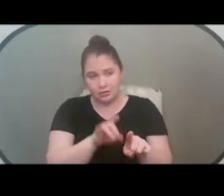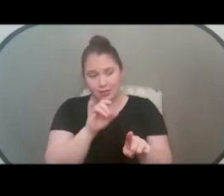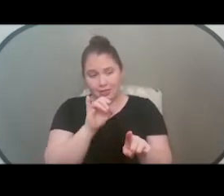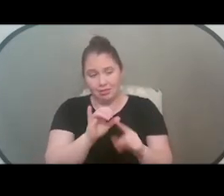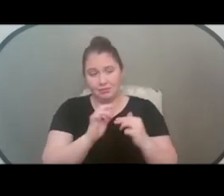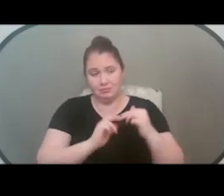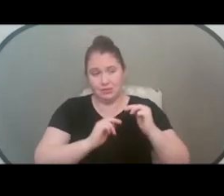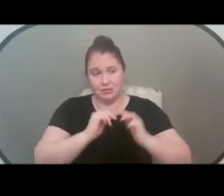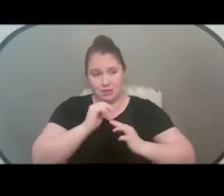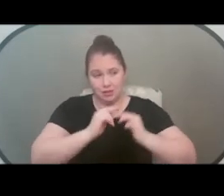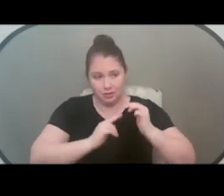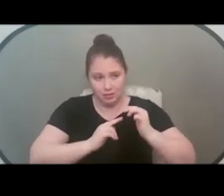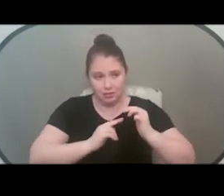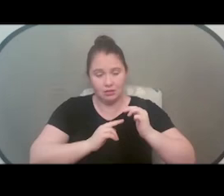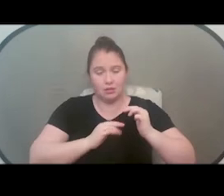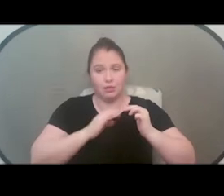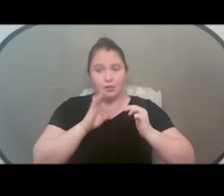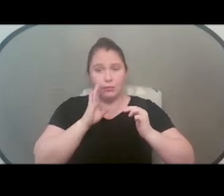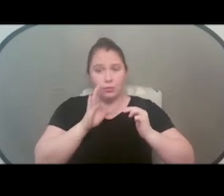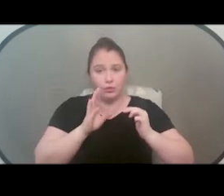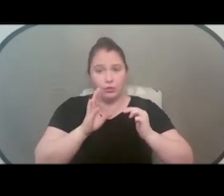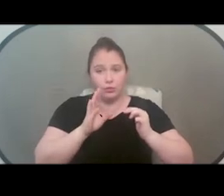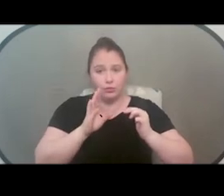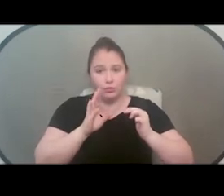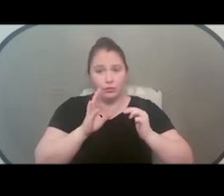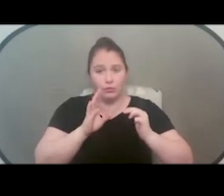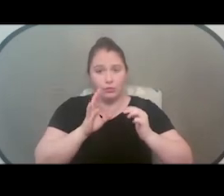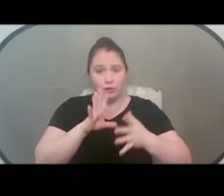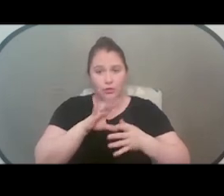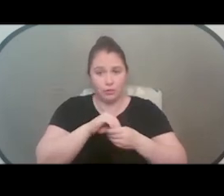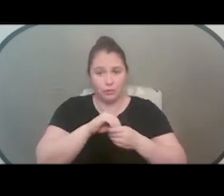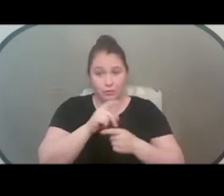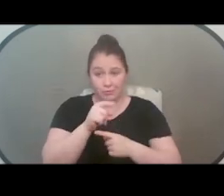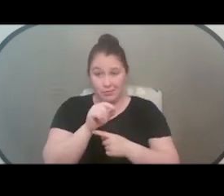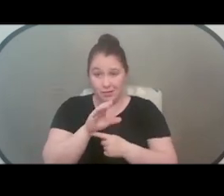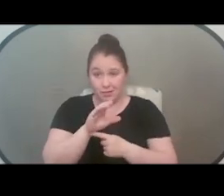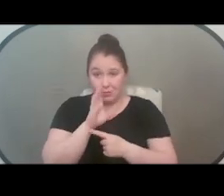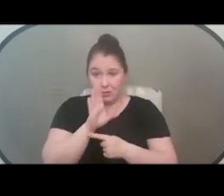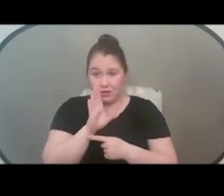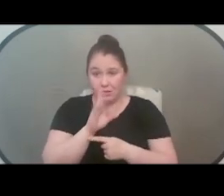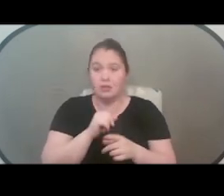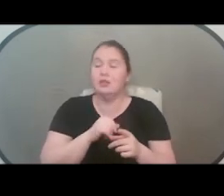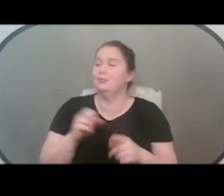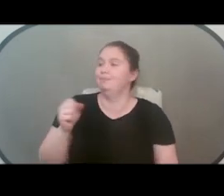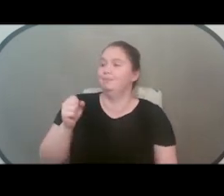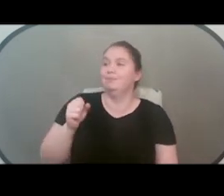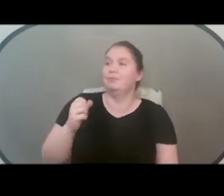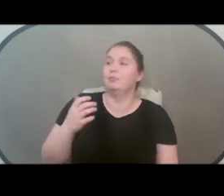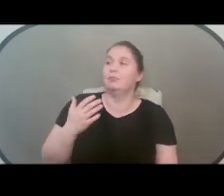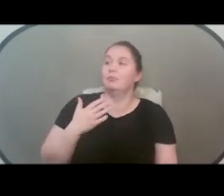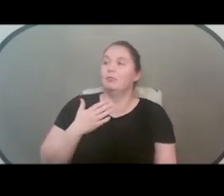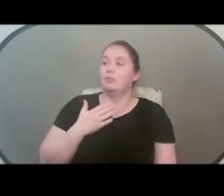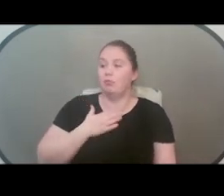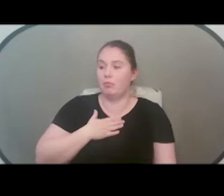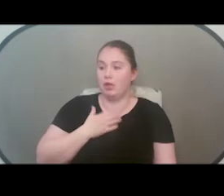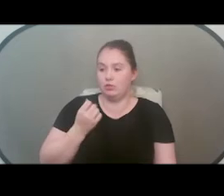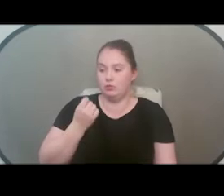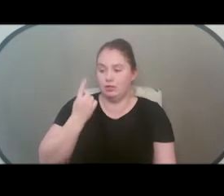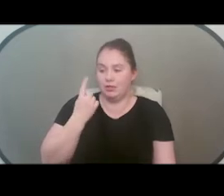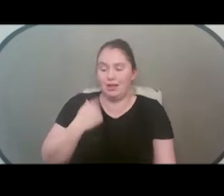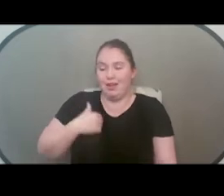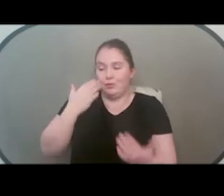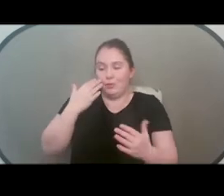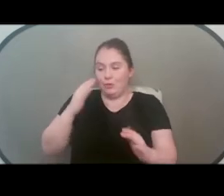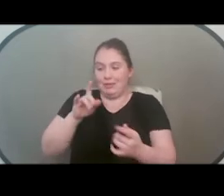will be part of that entertainment? Okay, so. Yes, my understanding, I don't